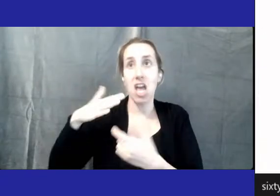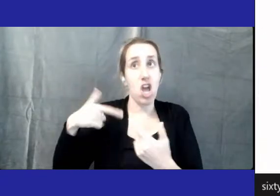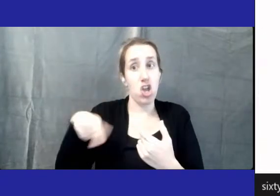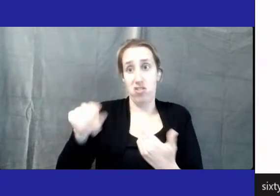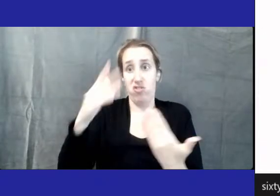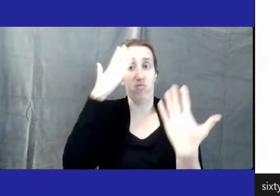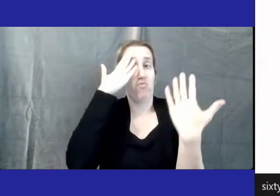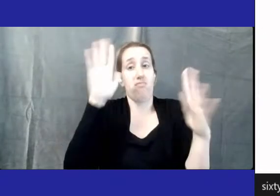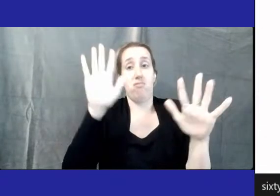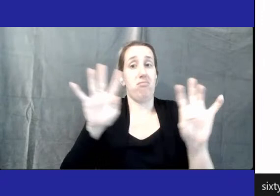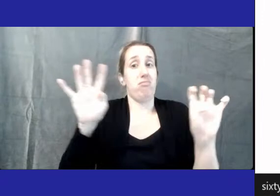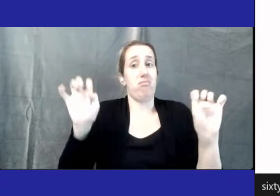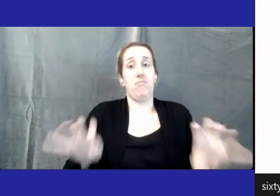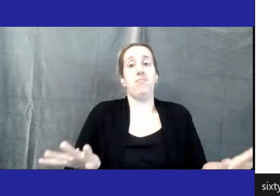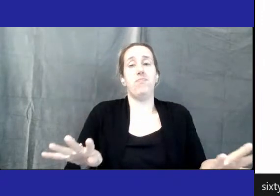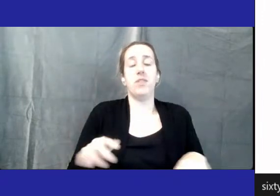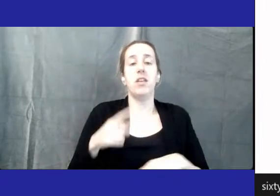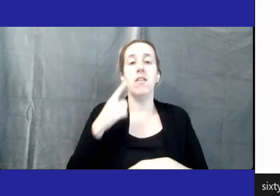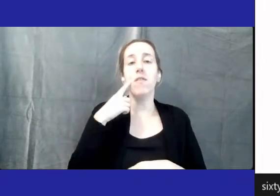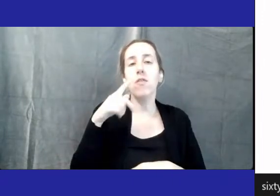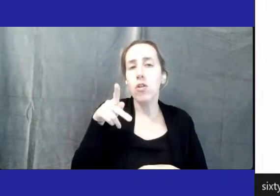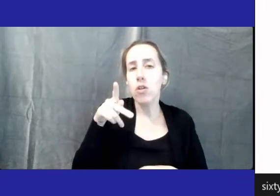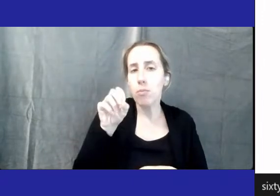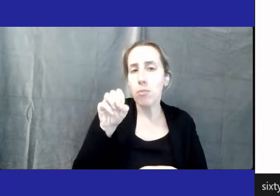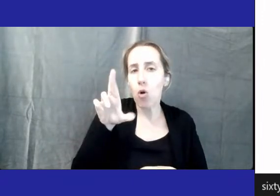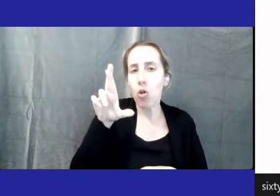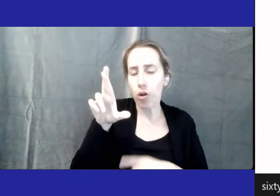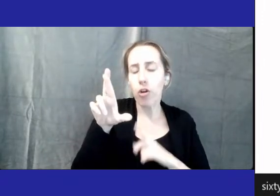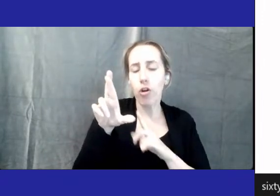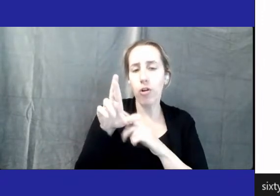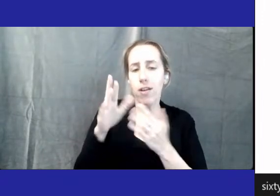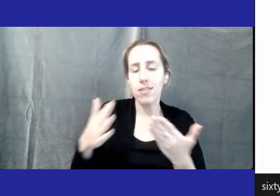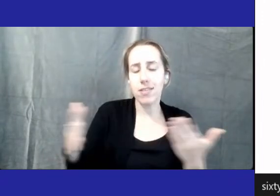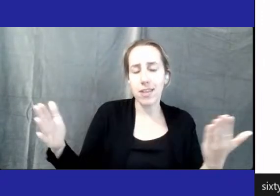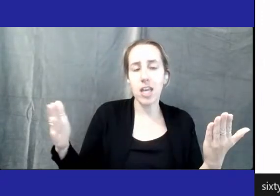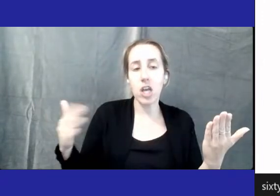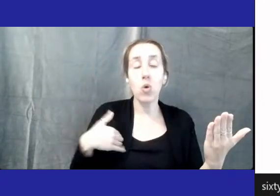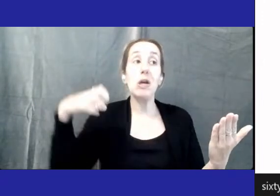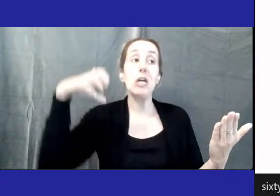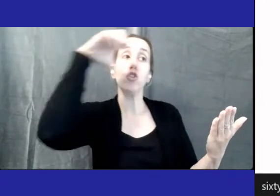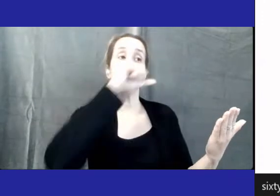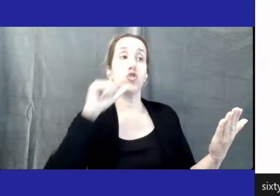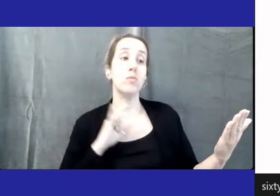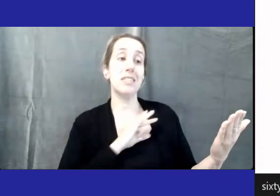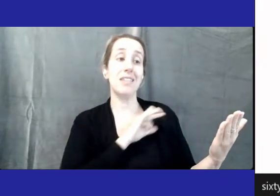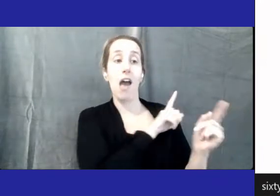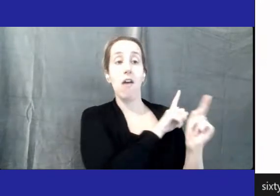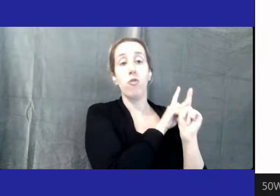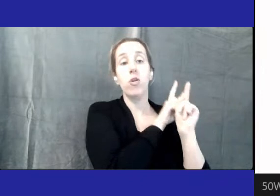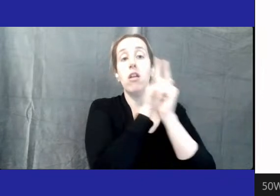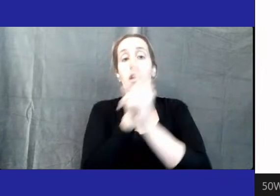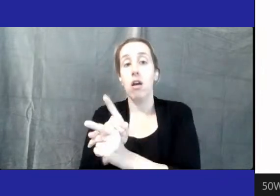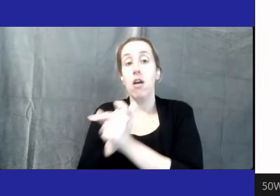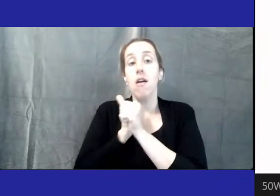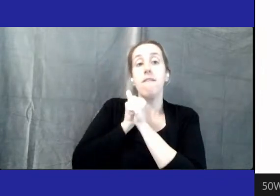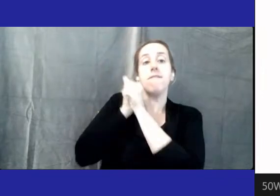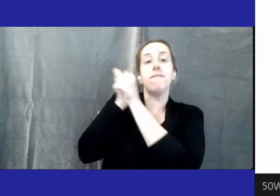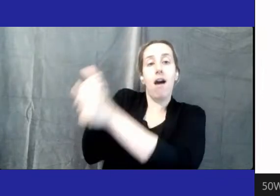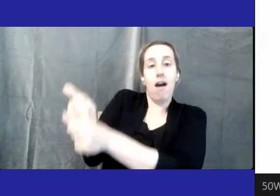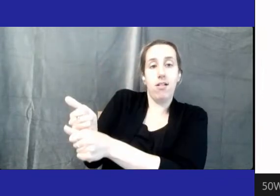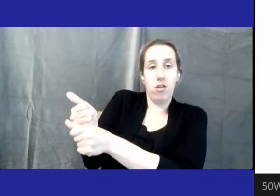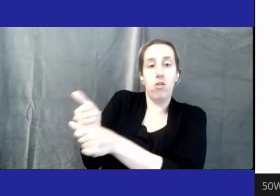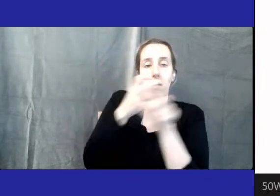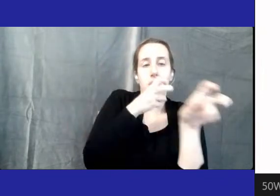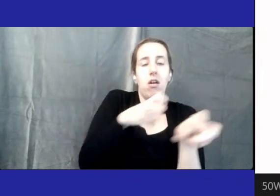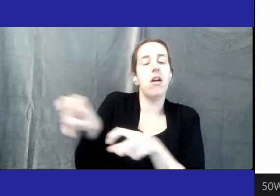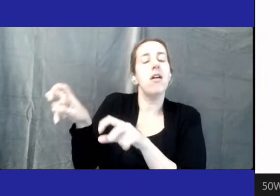Kohler thing, presumably the staffing would come with wherever they're going, but it's another sign of how you don't know